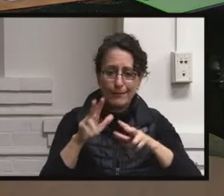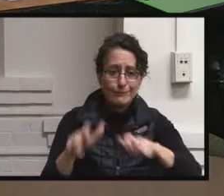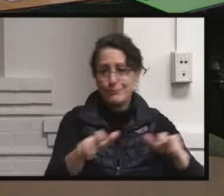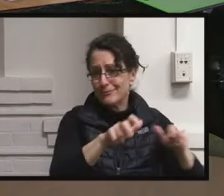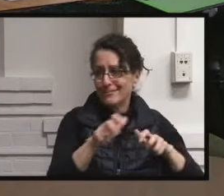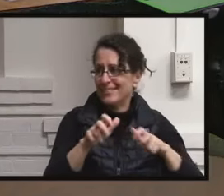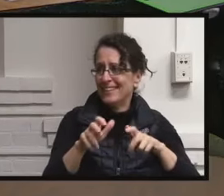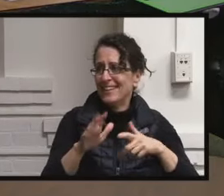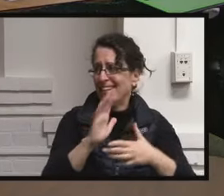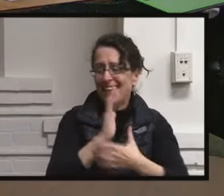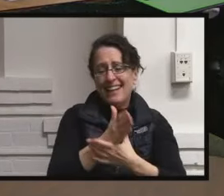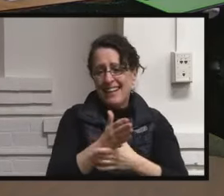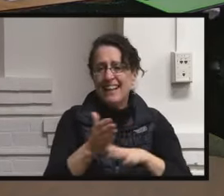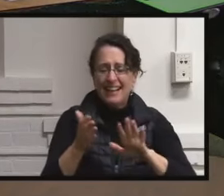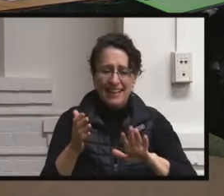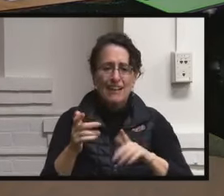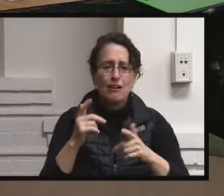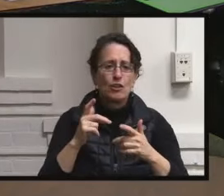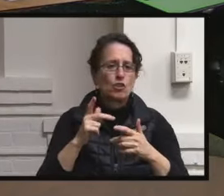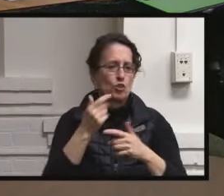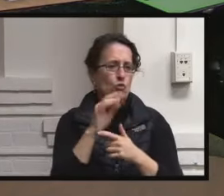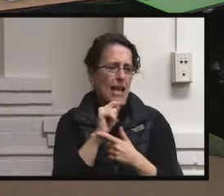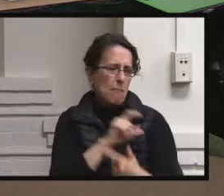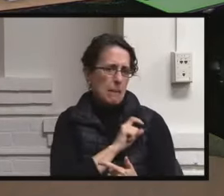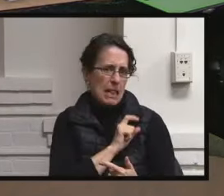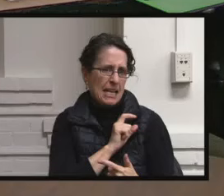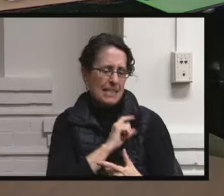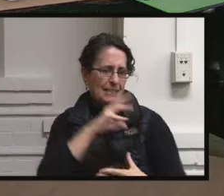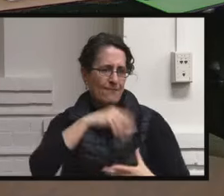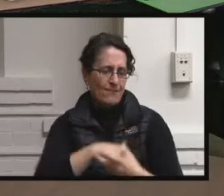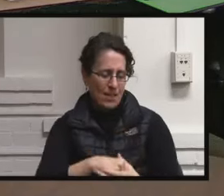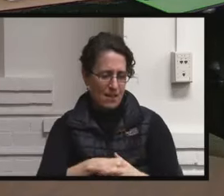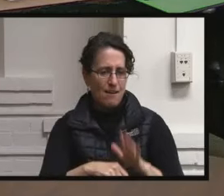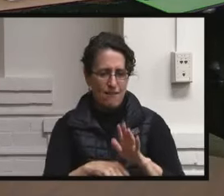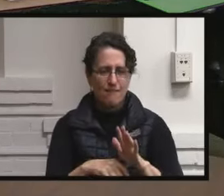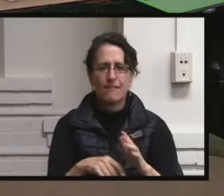further discussion? We have a motion to approve the